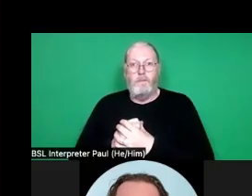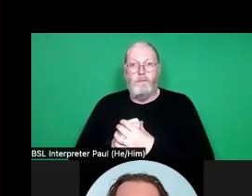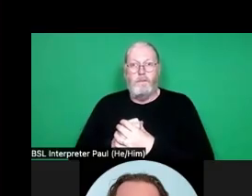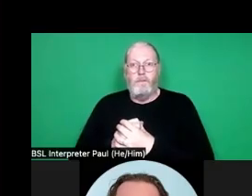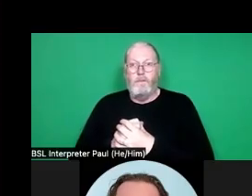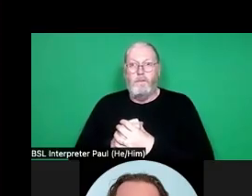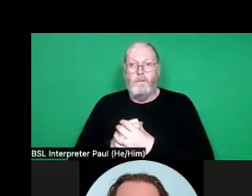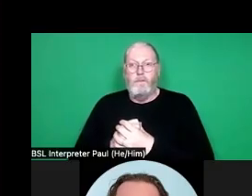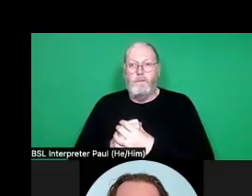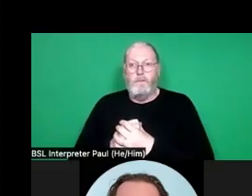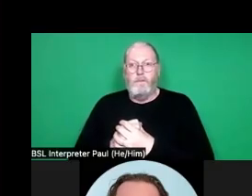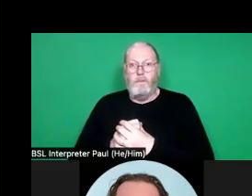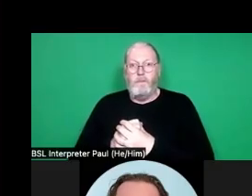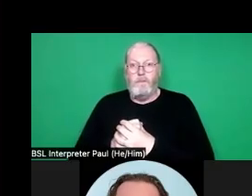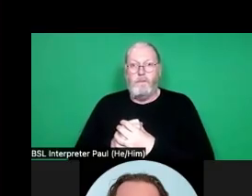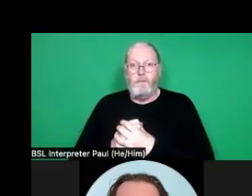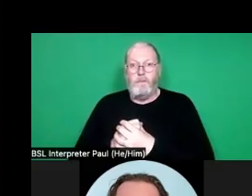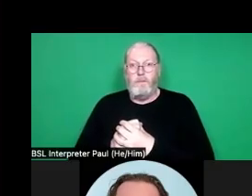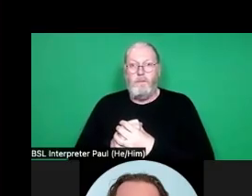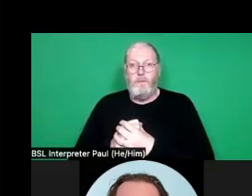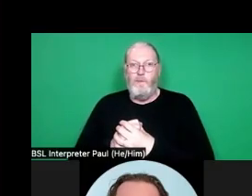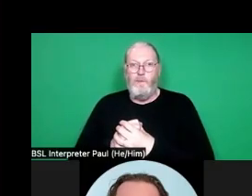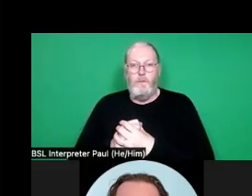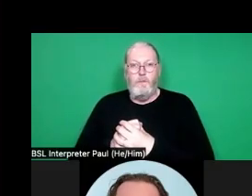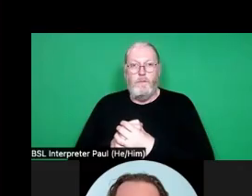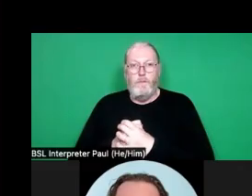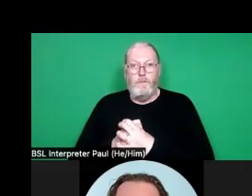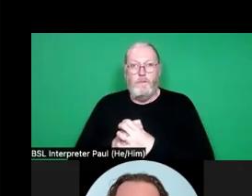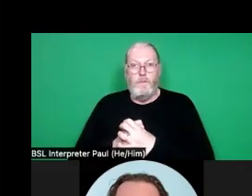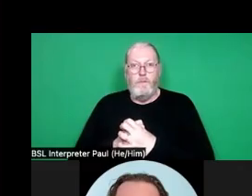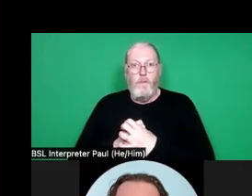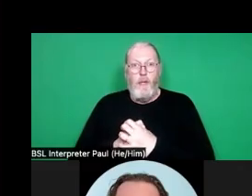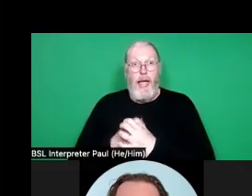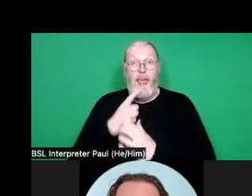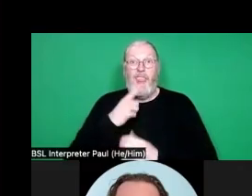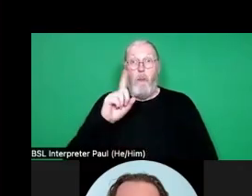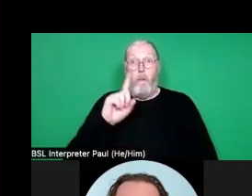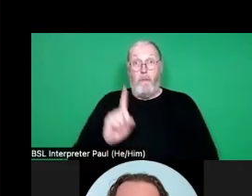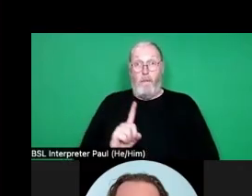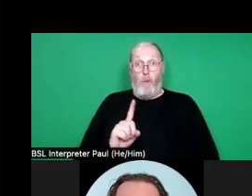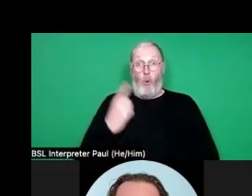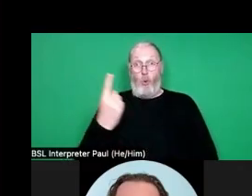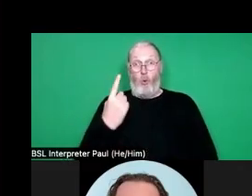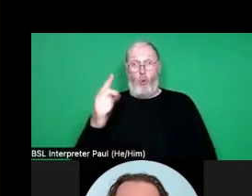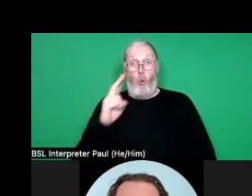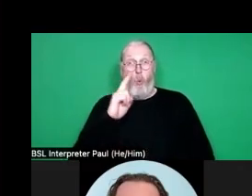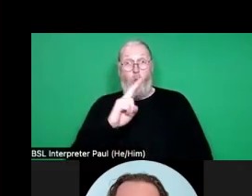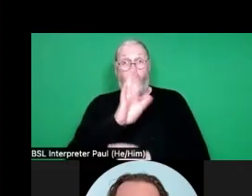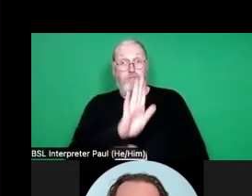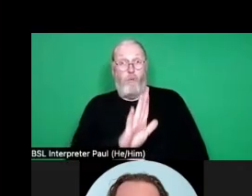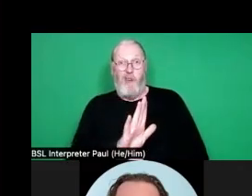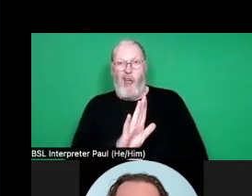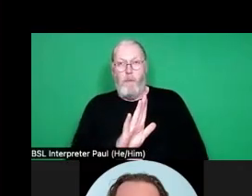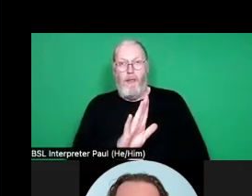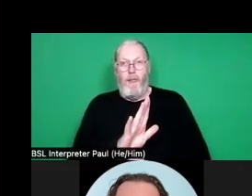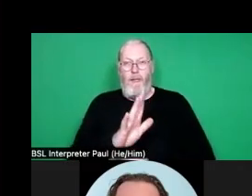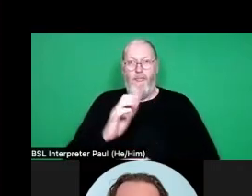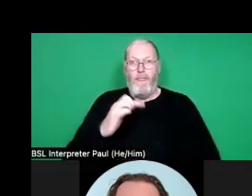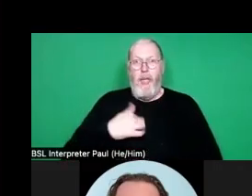people that are watching are confronted by uncomfortable choices that the character choose, why are they still following the